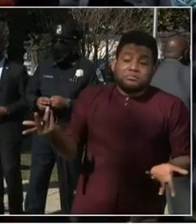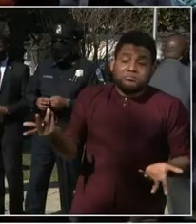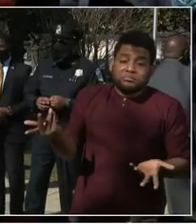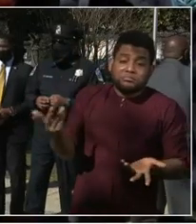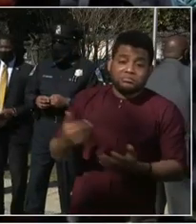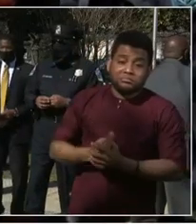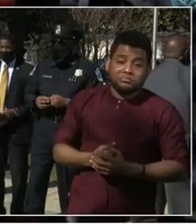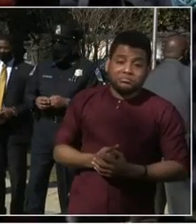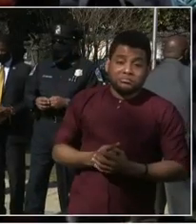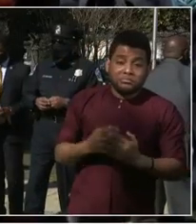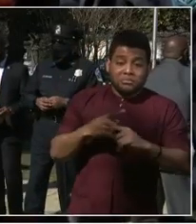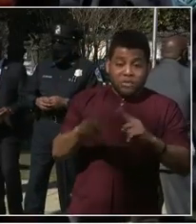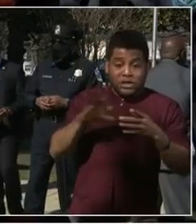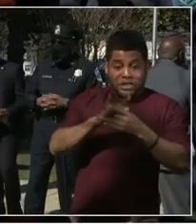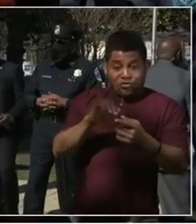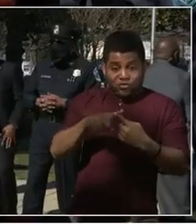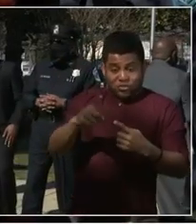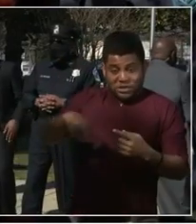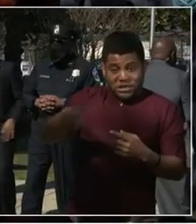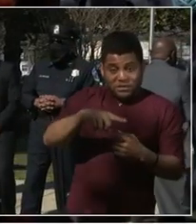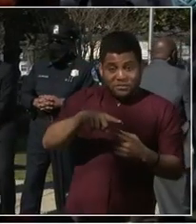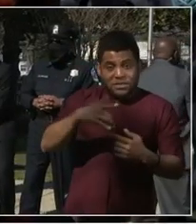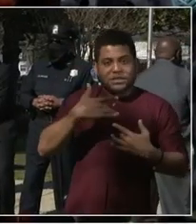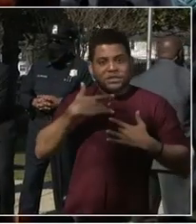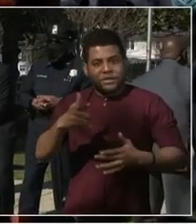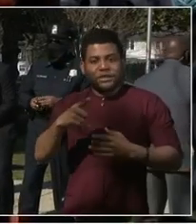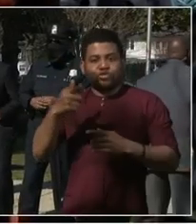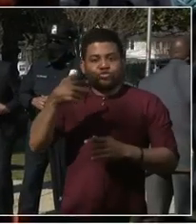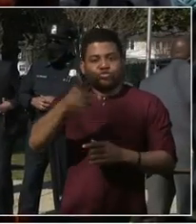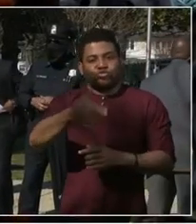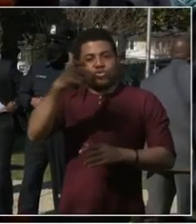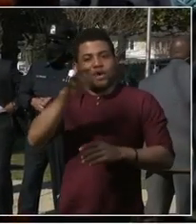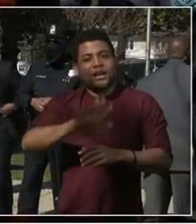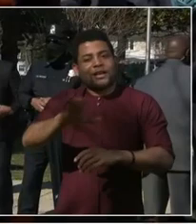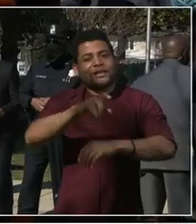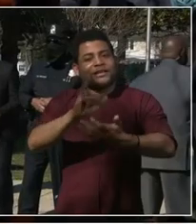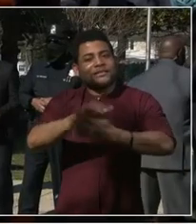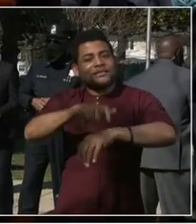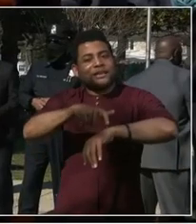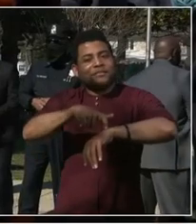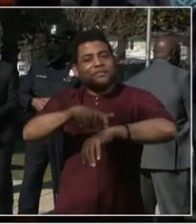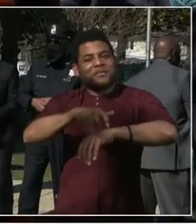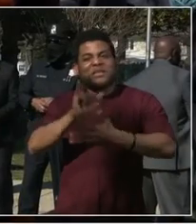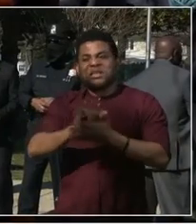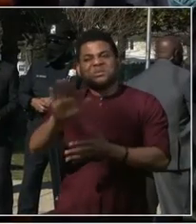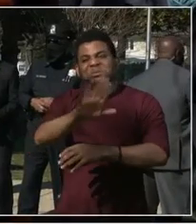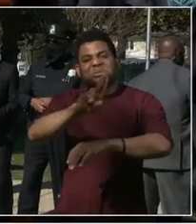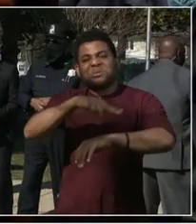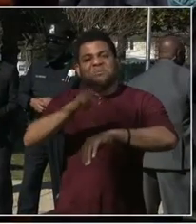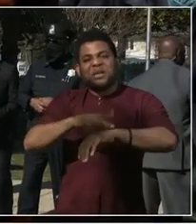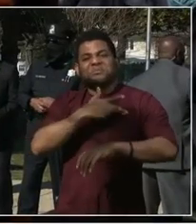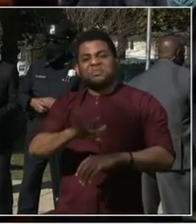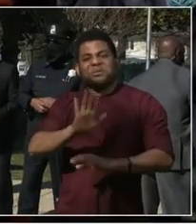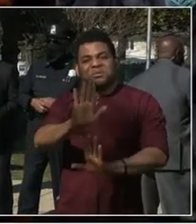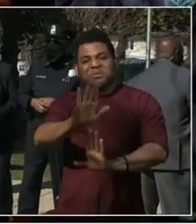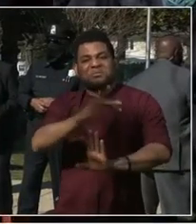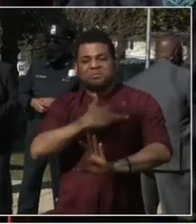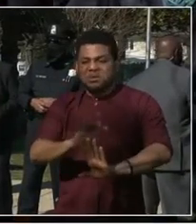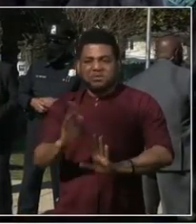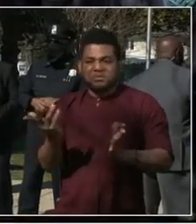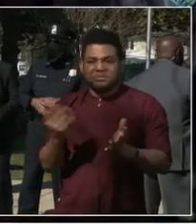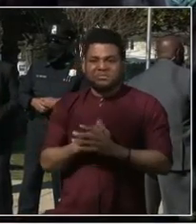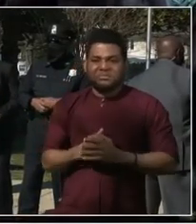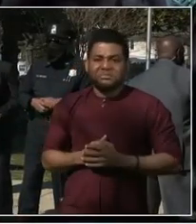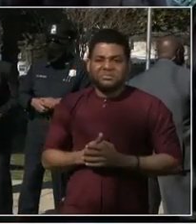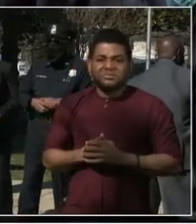occurred with the shootings were out about that time of morning. So he's normally out that time of day or that time of morning. Hold on 1